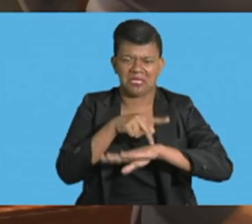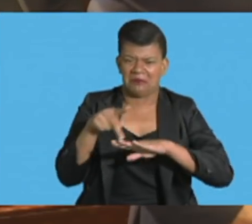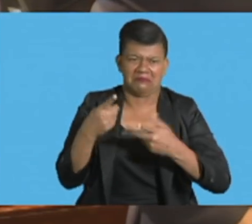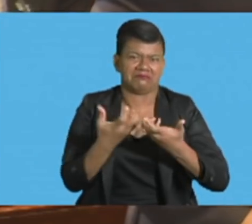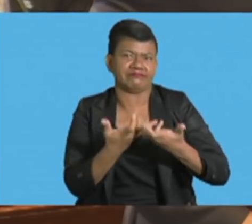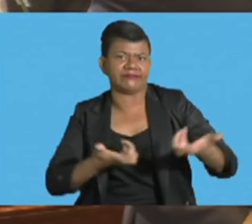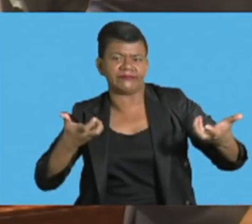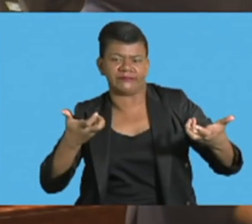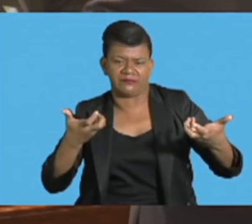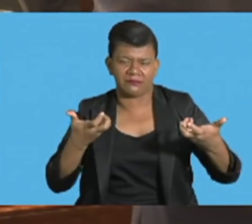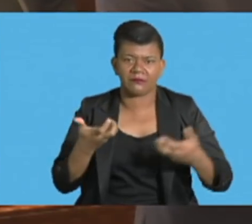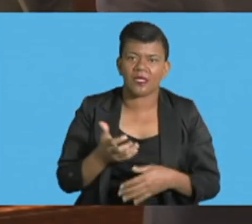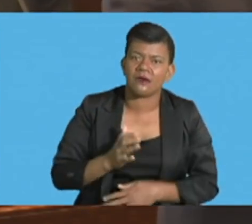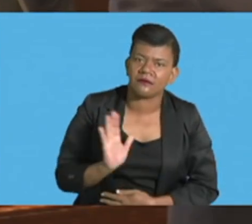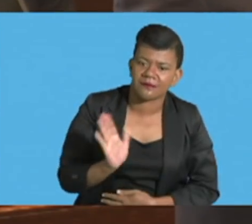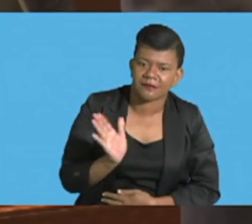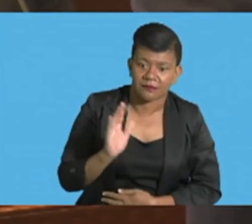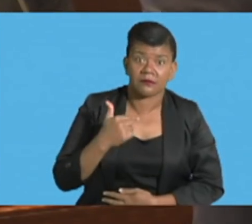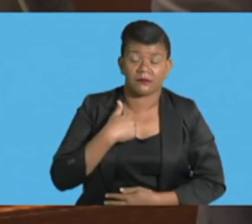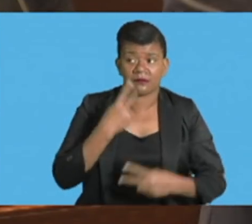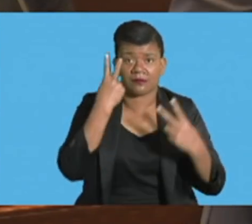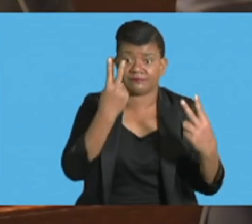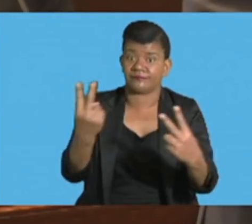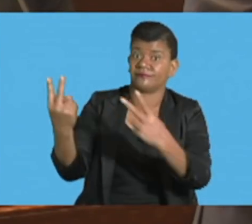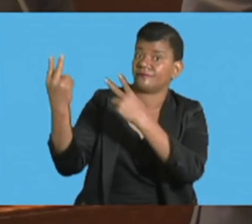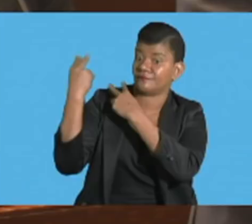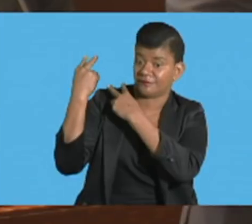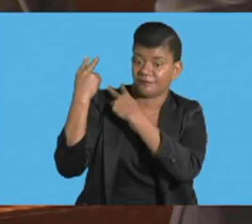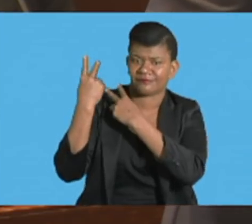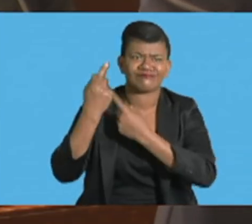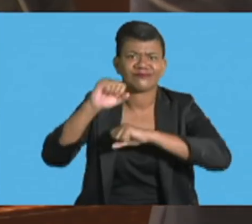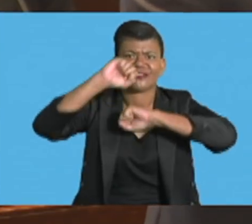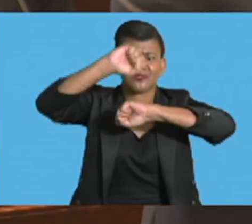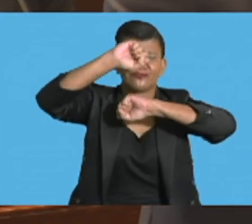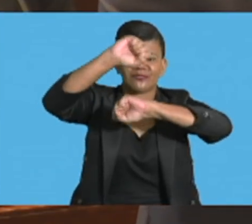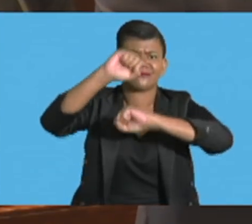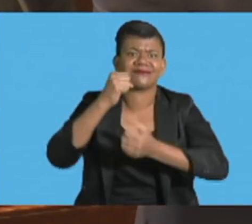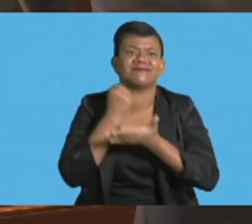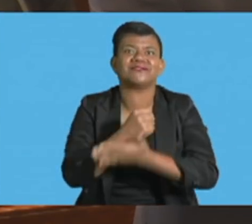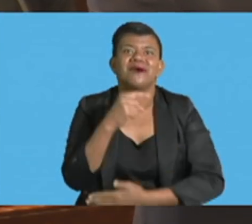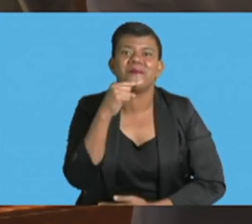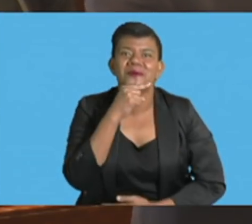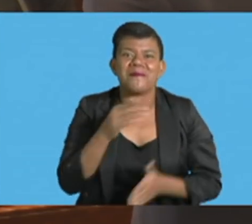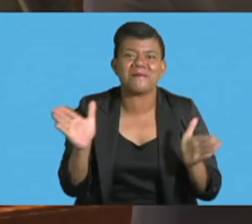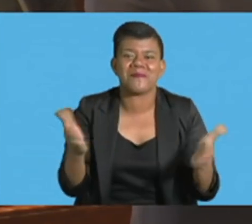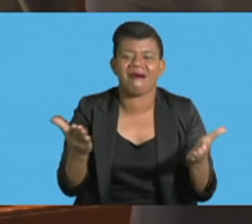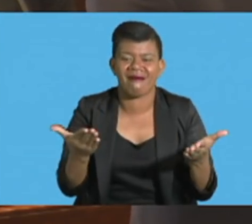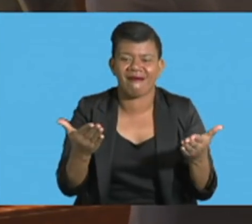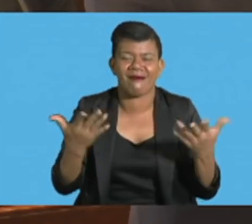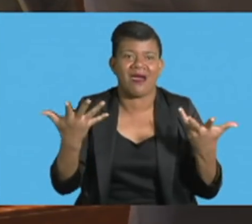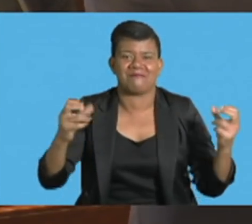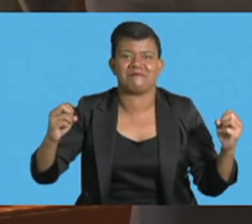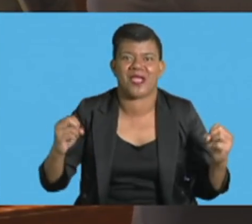Meanwhile, when we think back to cheering for our boys as they played in Paris, glued to our television